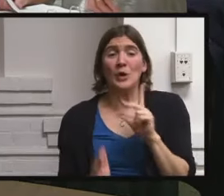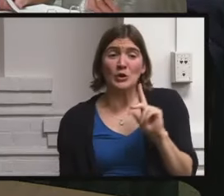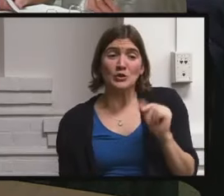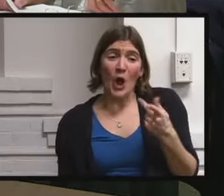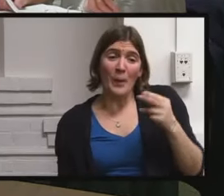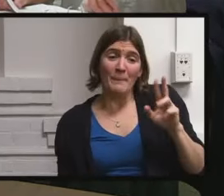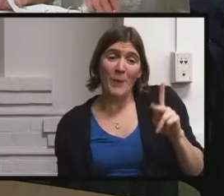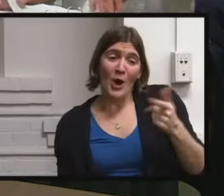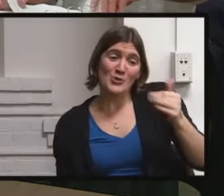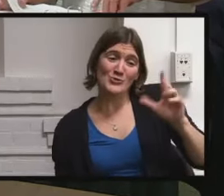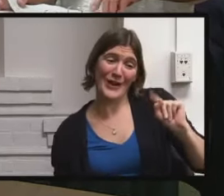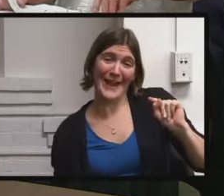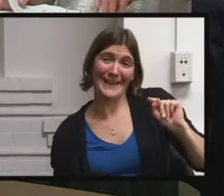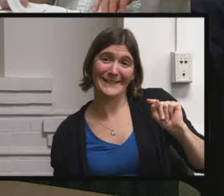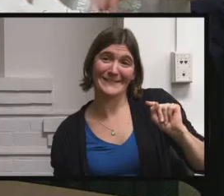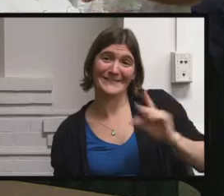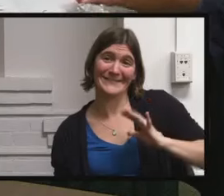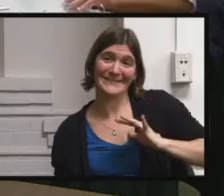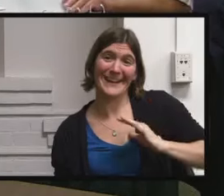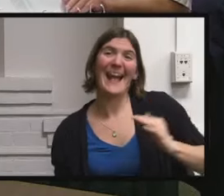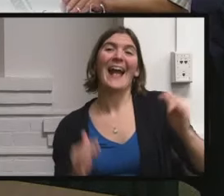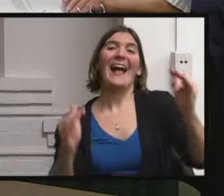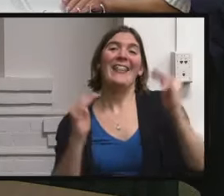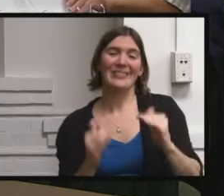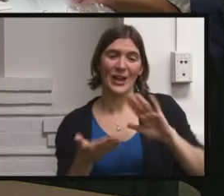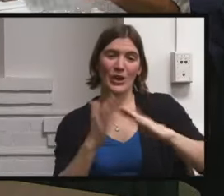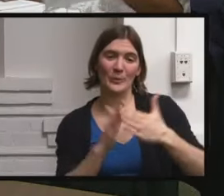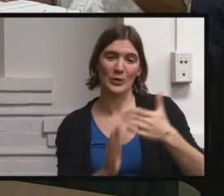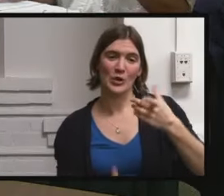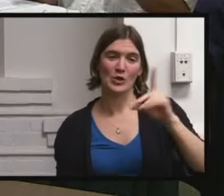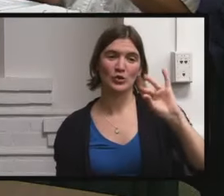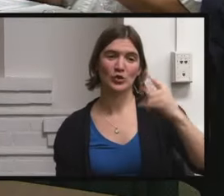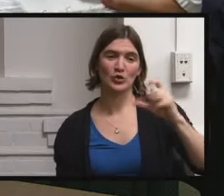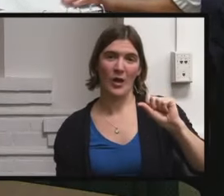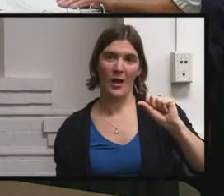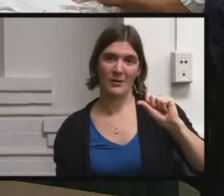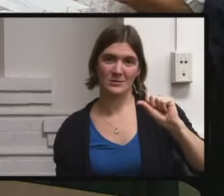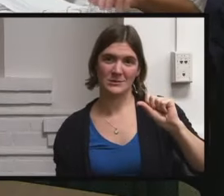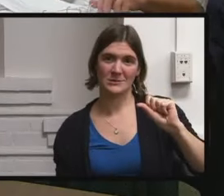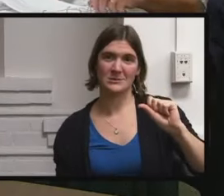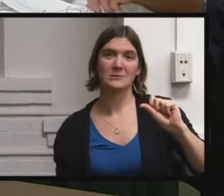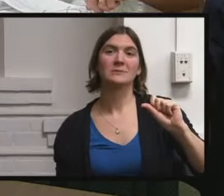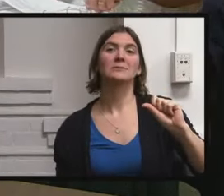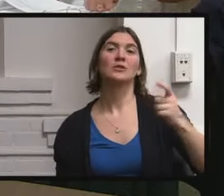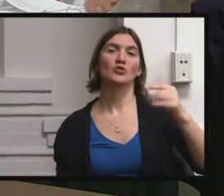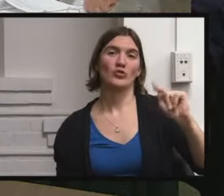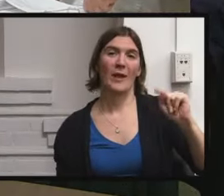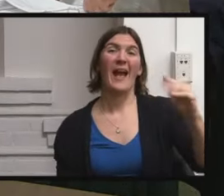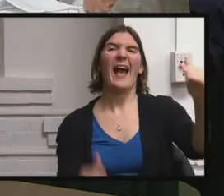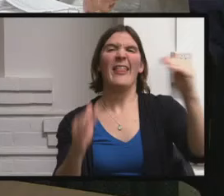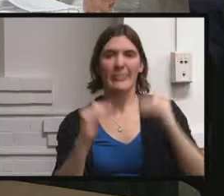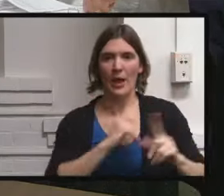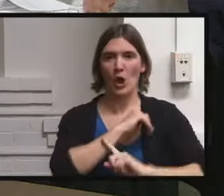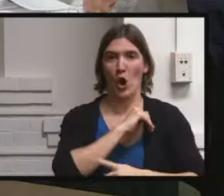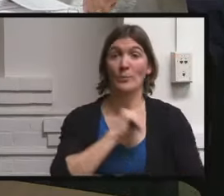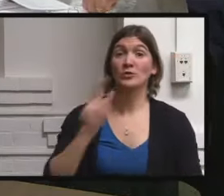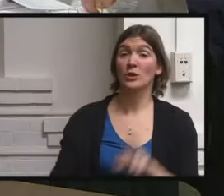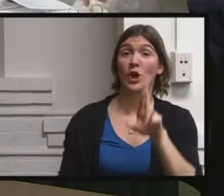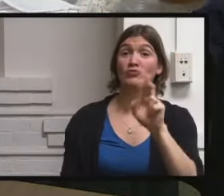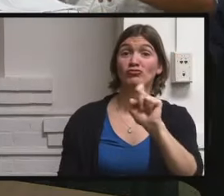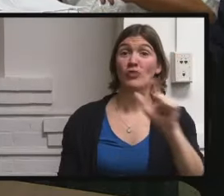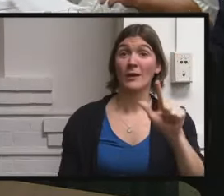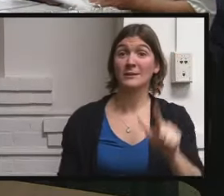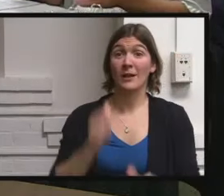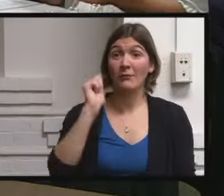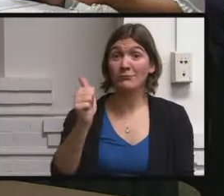park, and then do the community drug and addiction program grant, and then turn to the solid waste matter. Russell, good to see you.